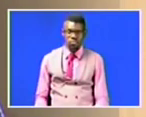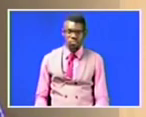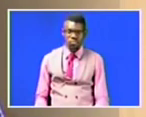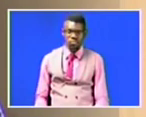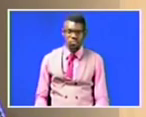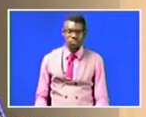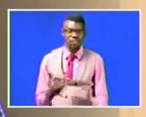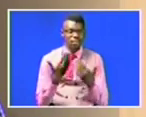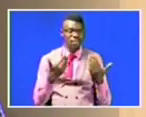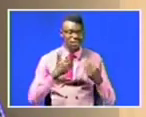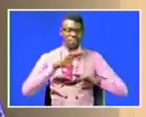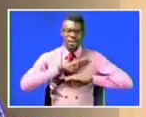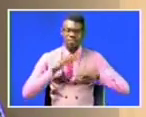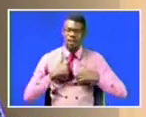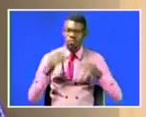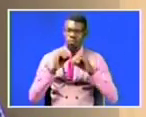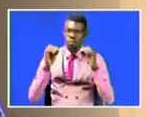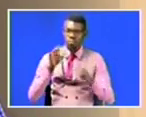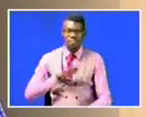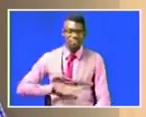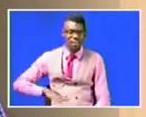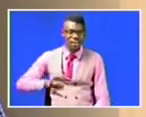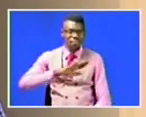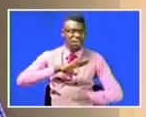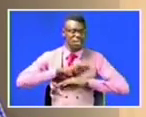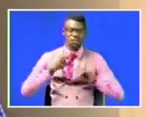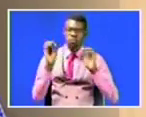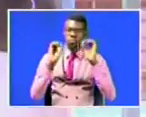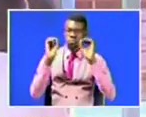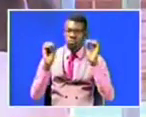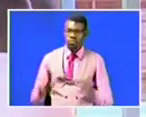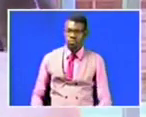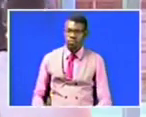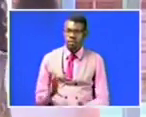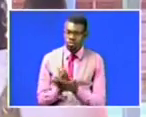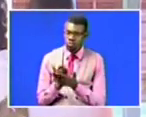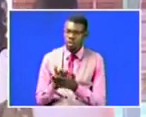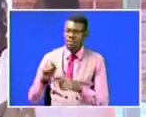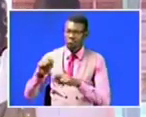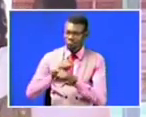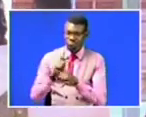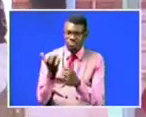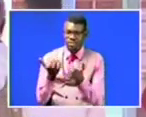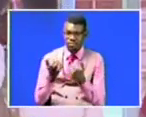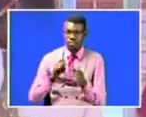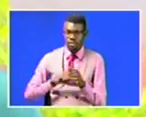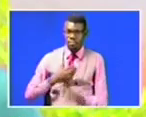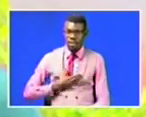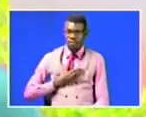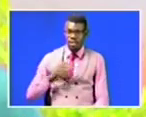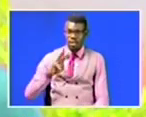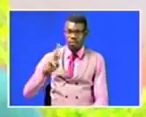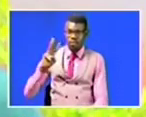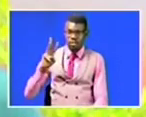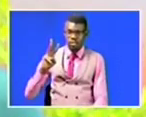adequate equipment. We don't have adequate space. Yeah, we need training. When you come to Western here, we do not have